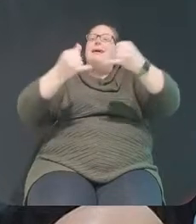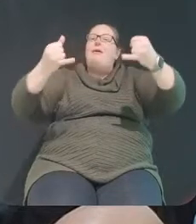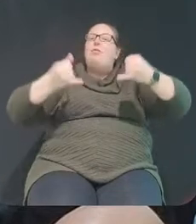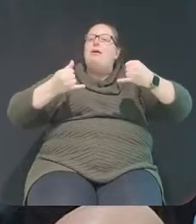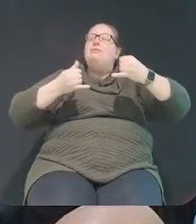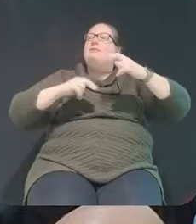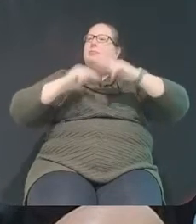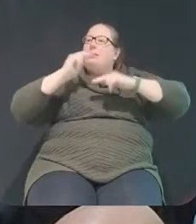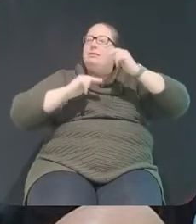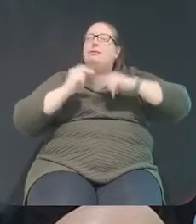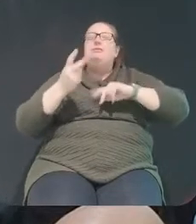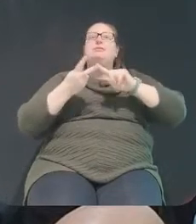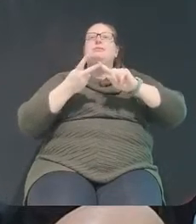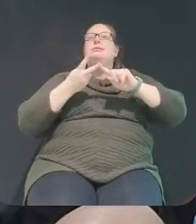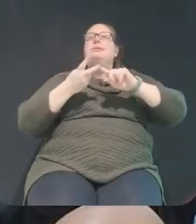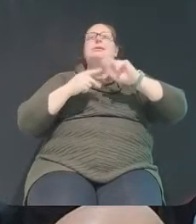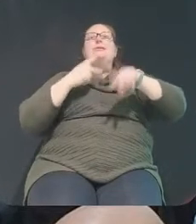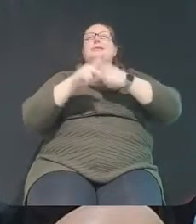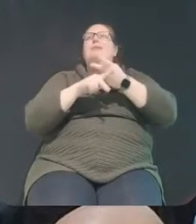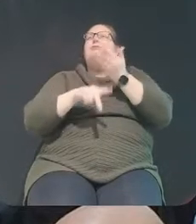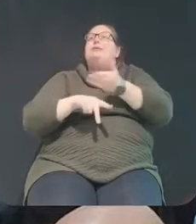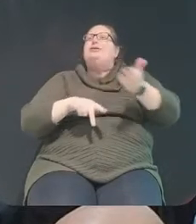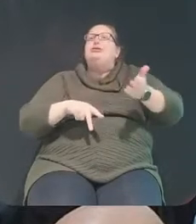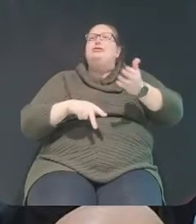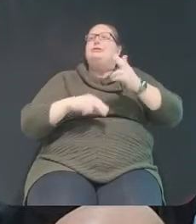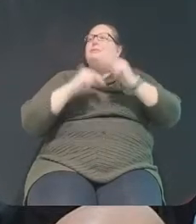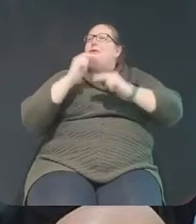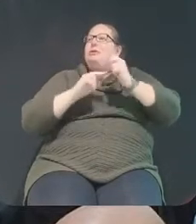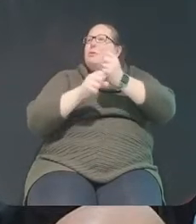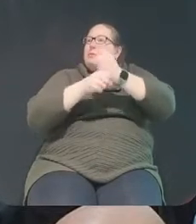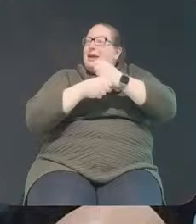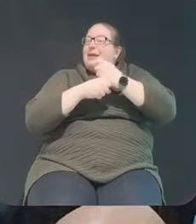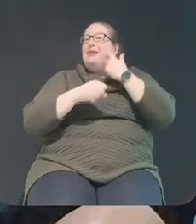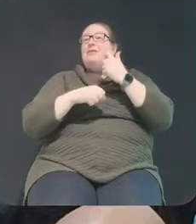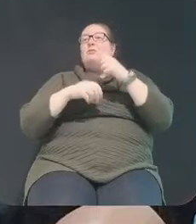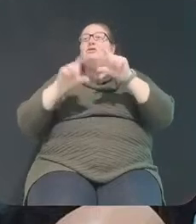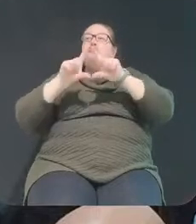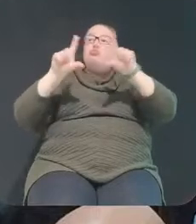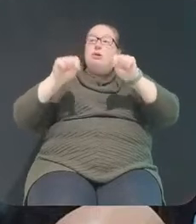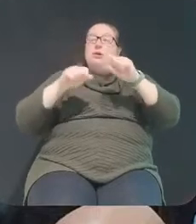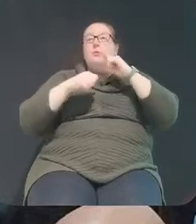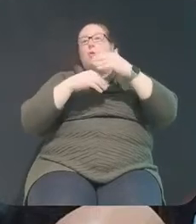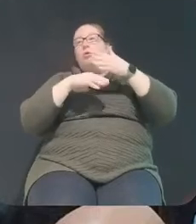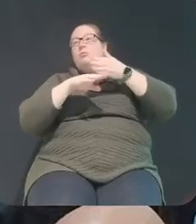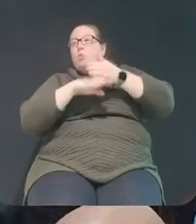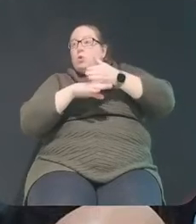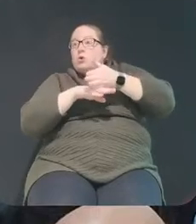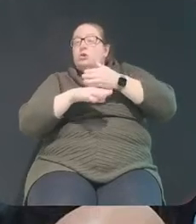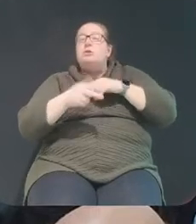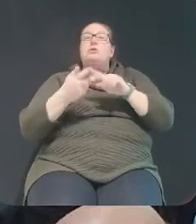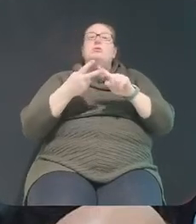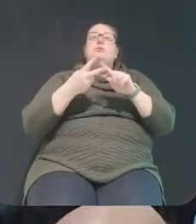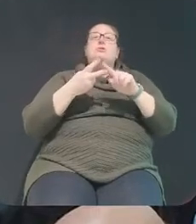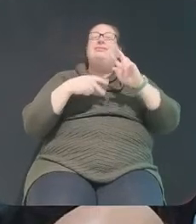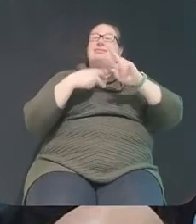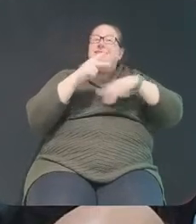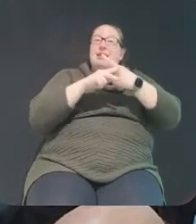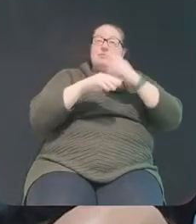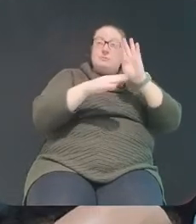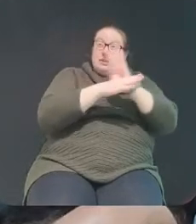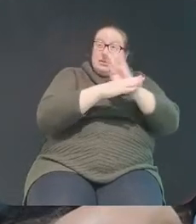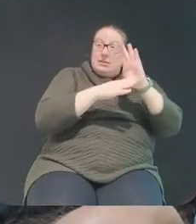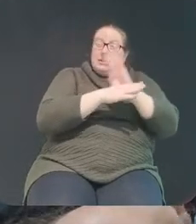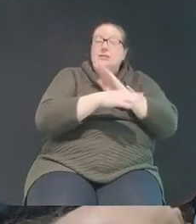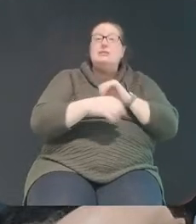buildings, what kind of materials buildings were made out of, for example, whether brick or wood, the type of businesses housed in the